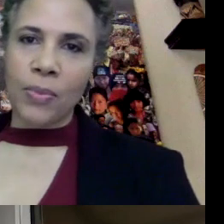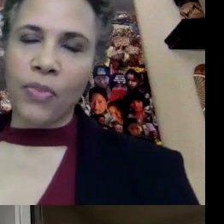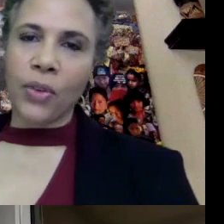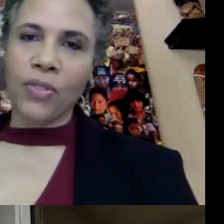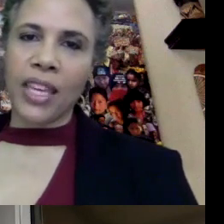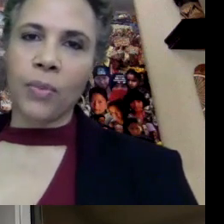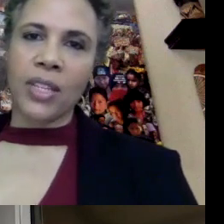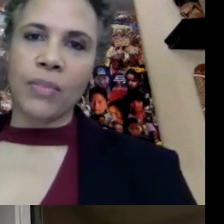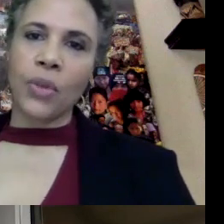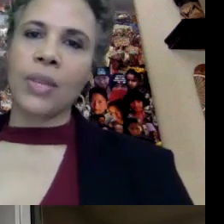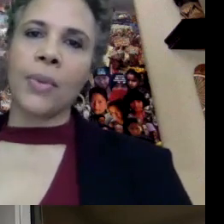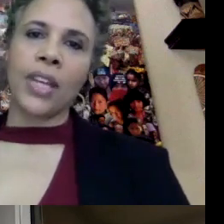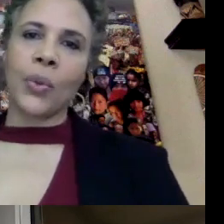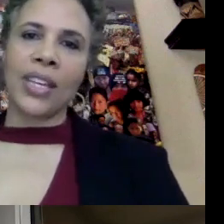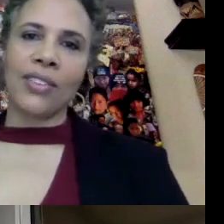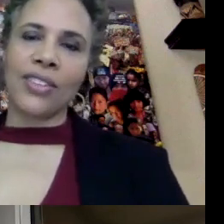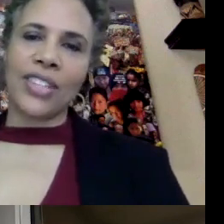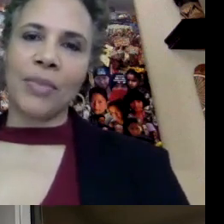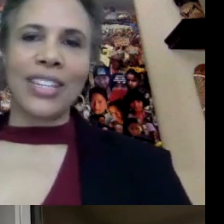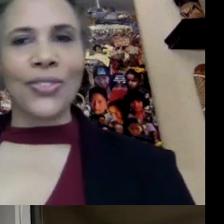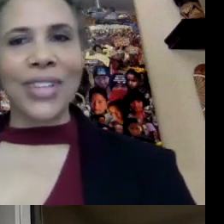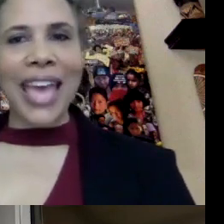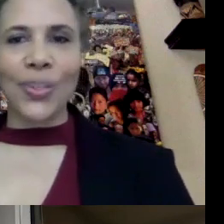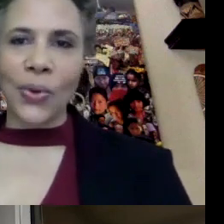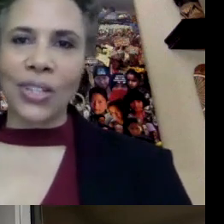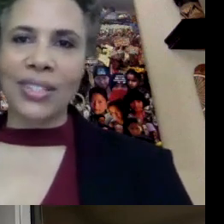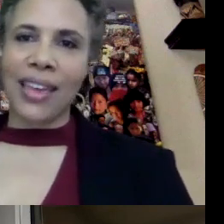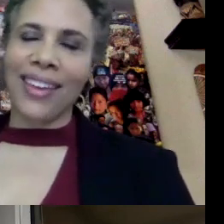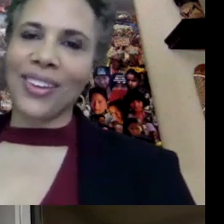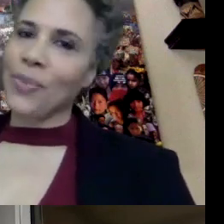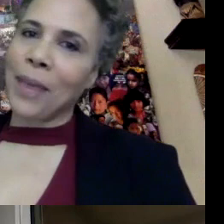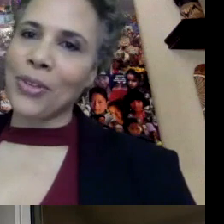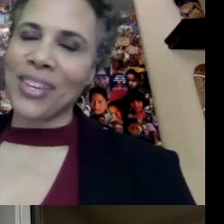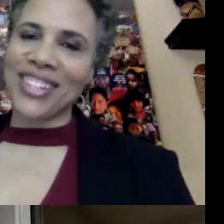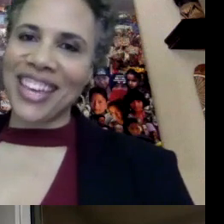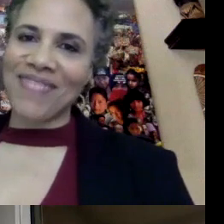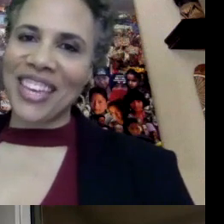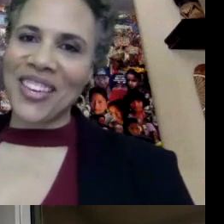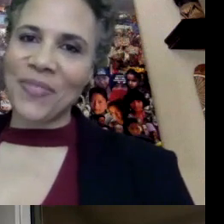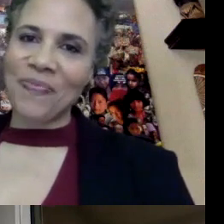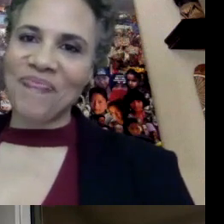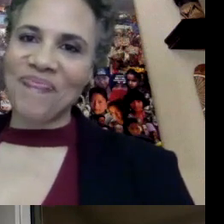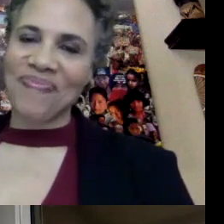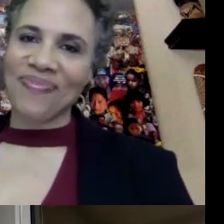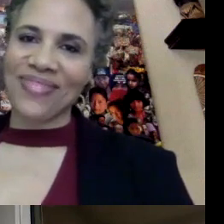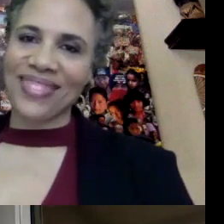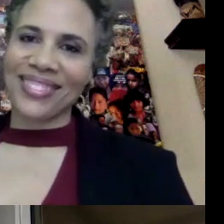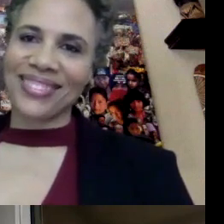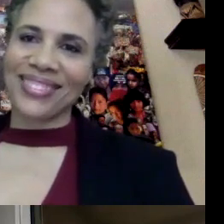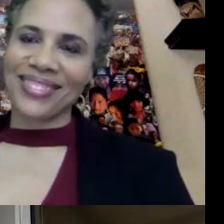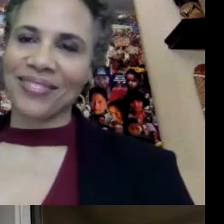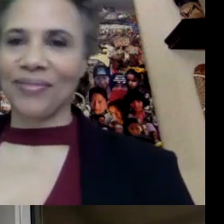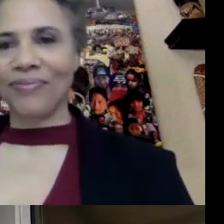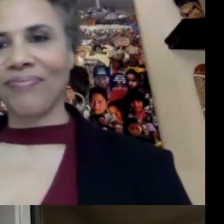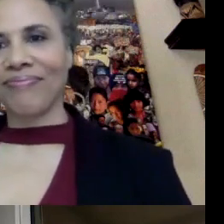viewers. I'm the founder of the Getting Played Symposium on Equity in the Entertainment Industry and Awards, and I couldn't be happier to be here today. Thank you. And